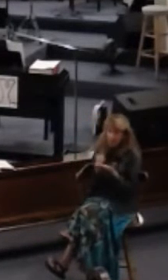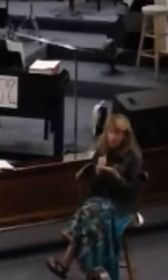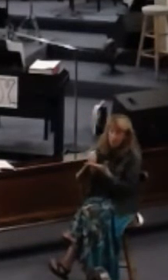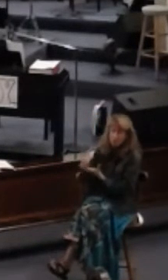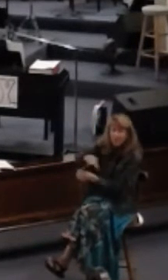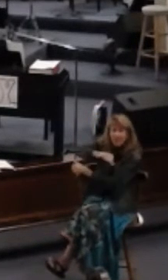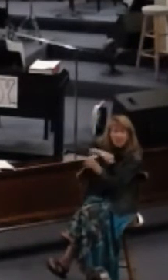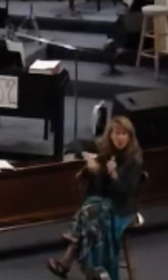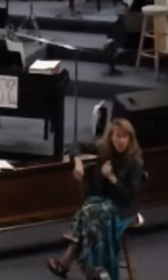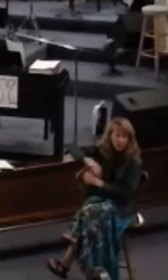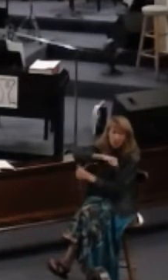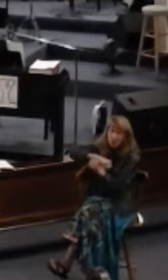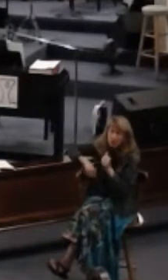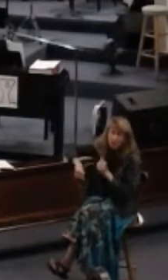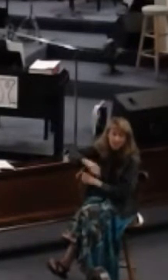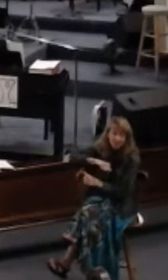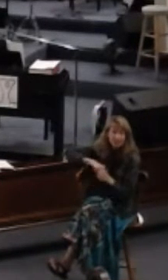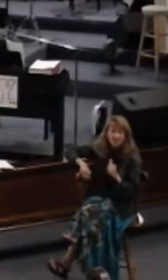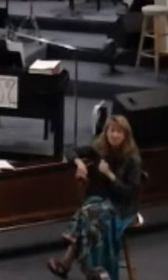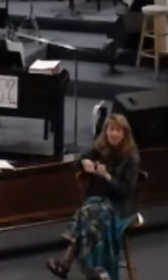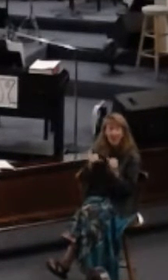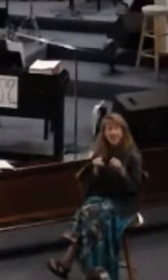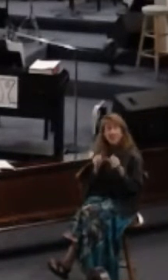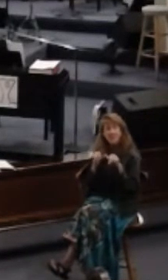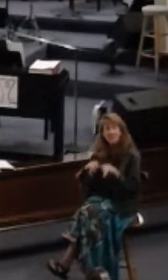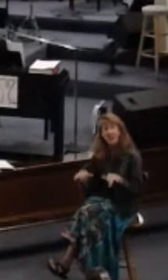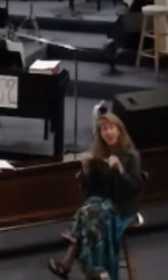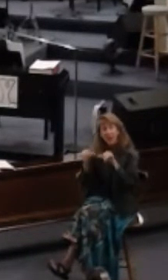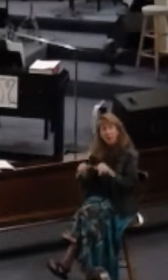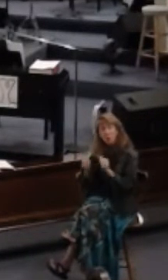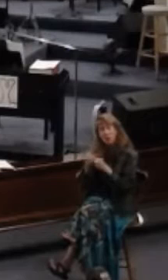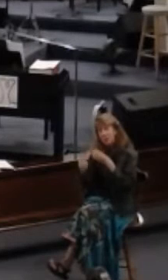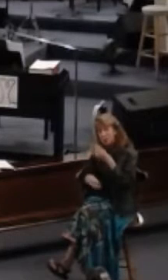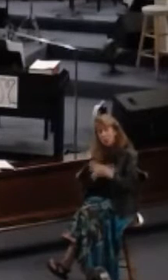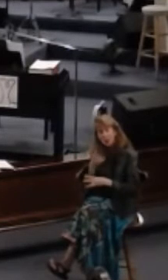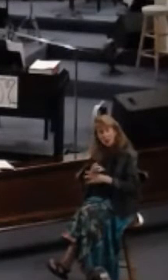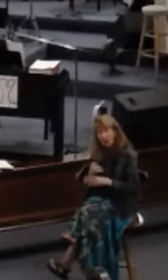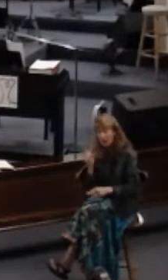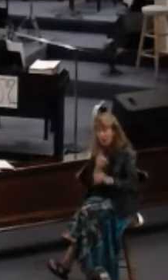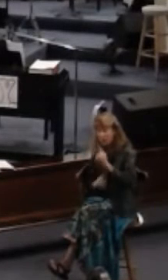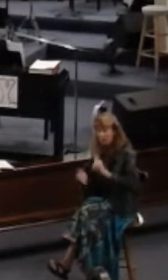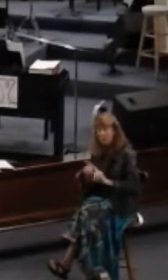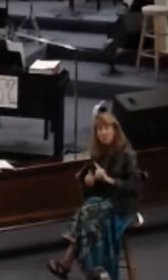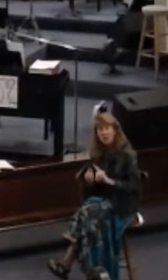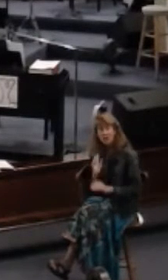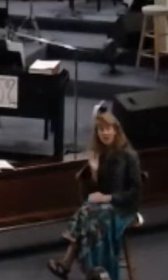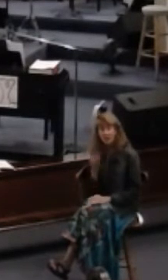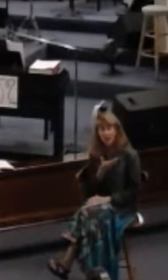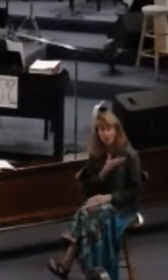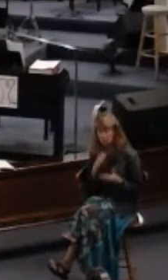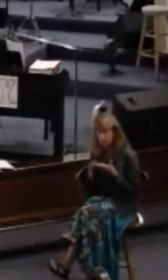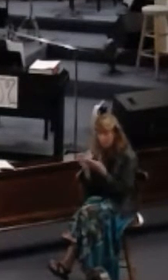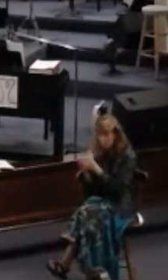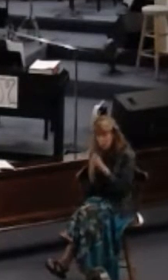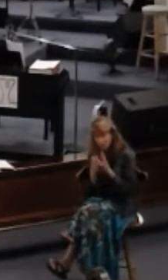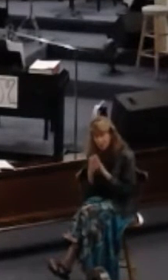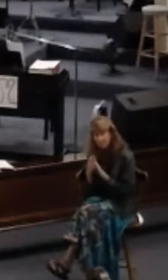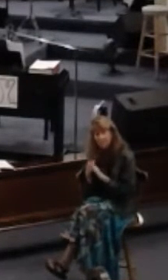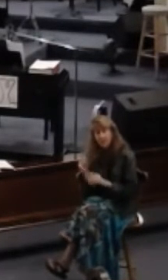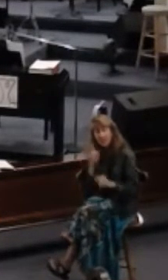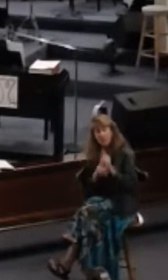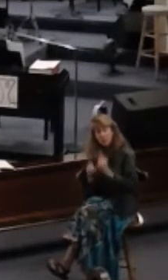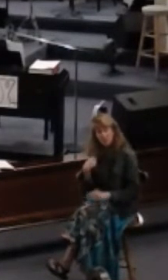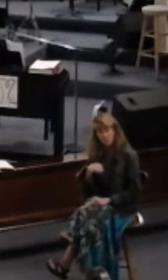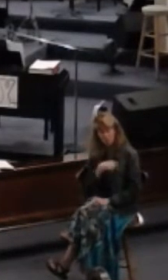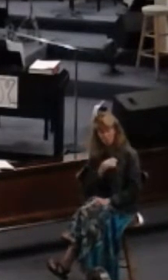It is the same with the world. The people of this world, the people of our community, the people who we